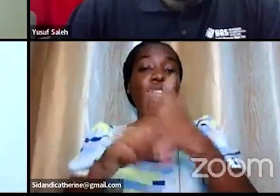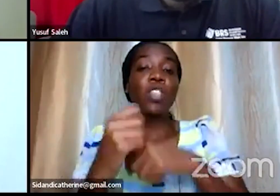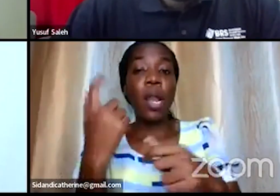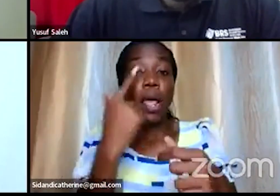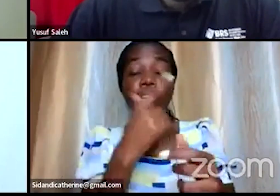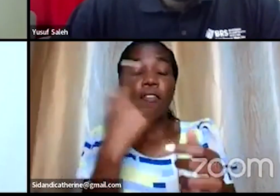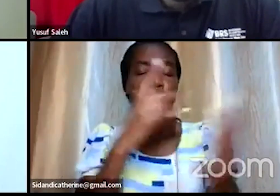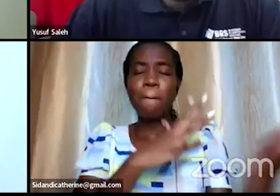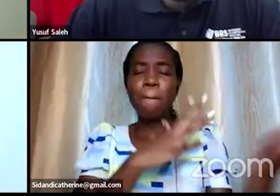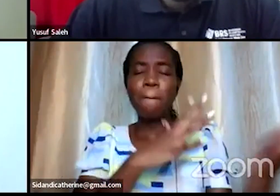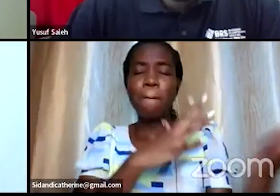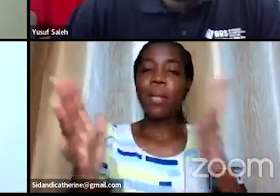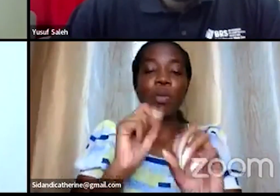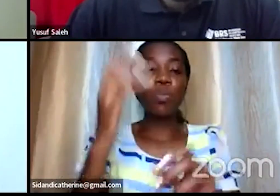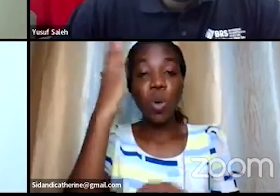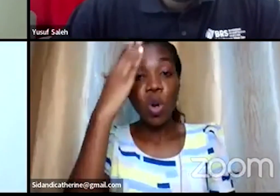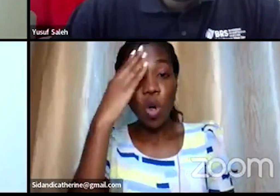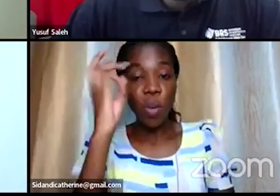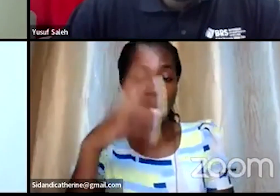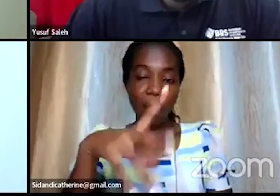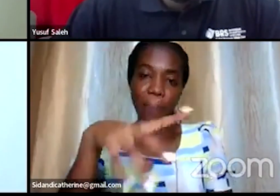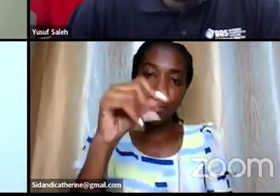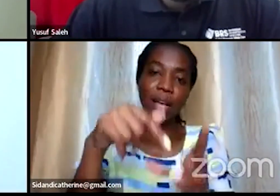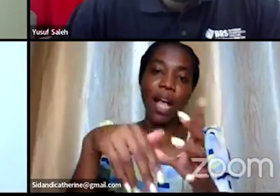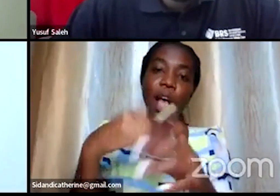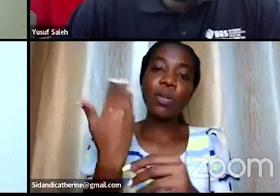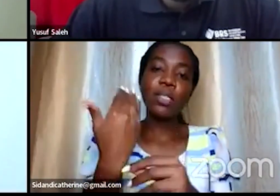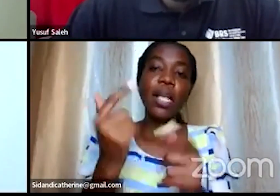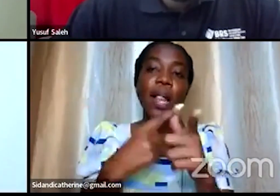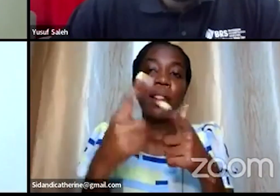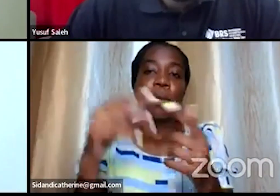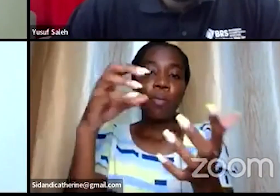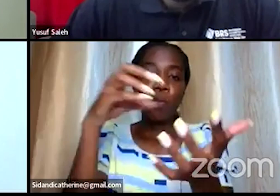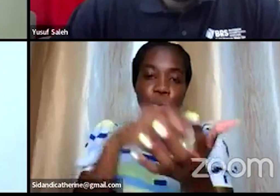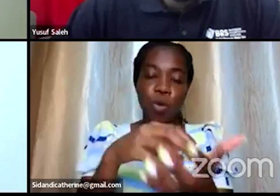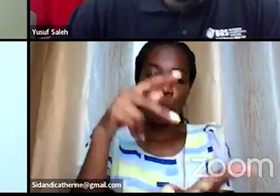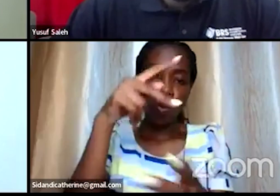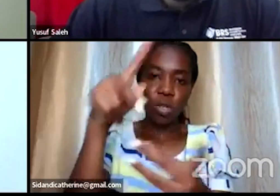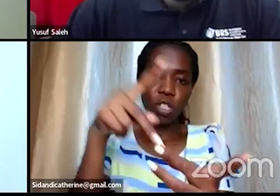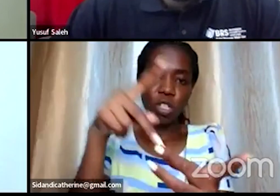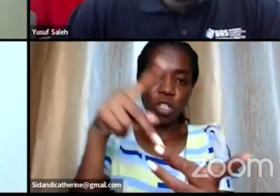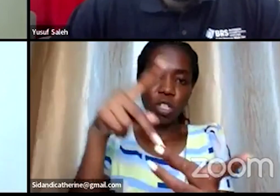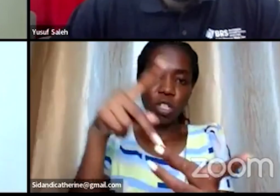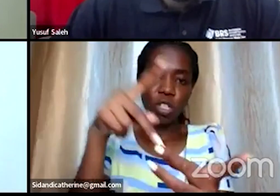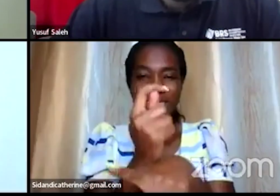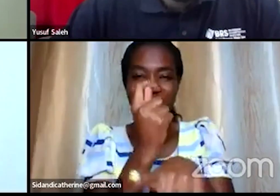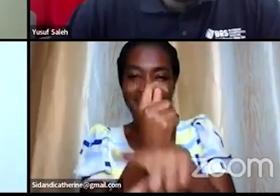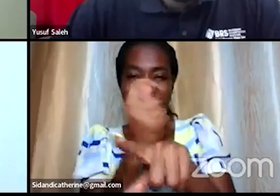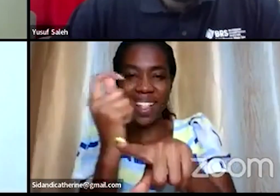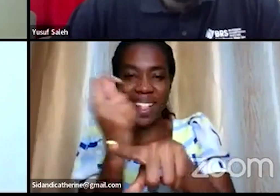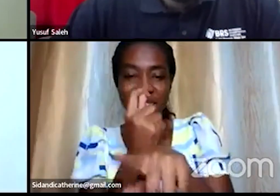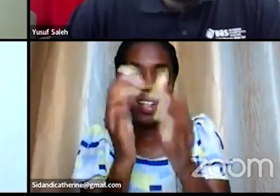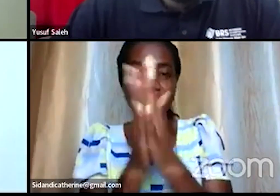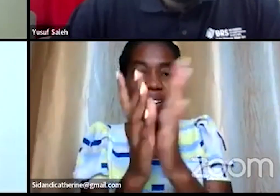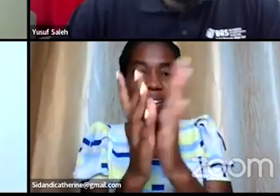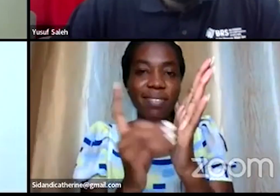be noticed. You will be picked out. You will be put into positions where they'll train you. They'll, develop your skills. You have an attitude